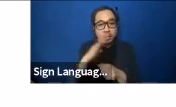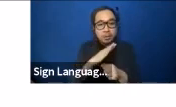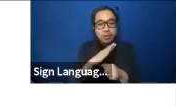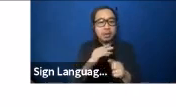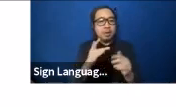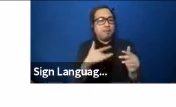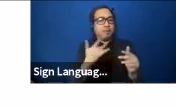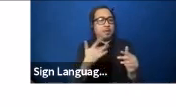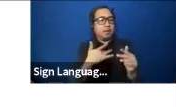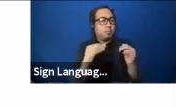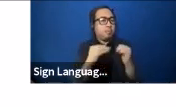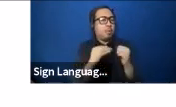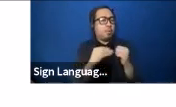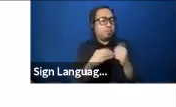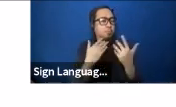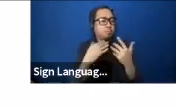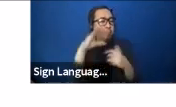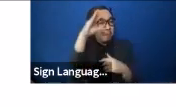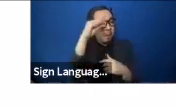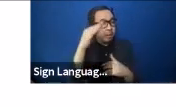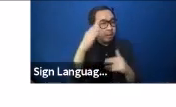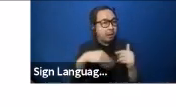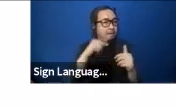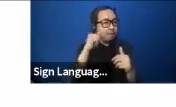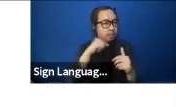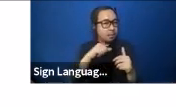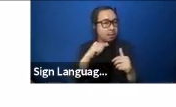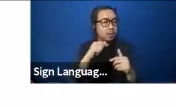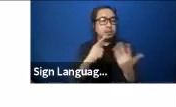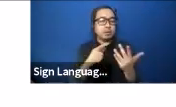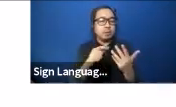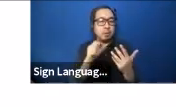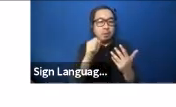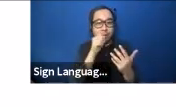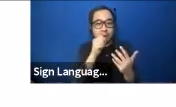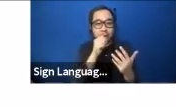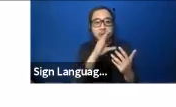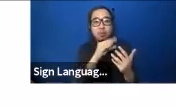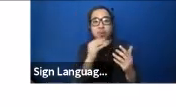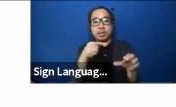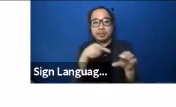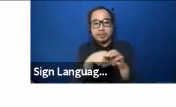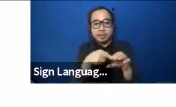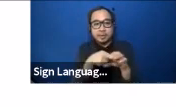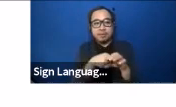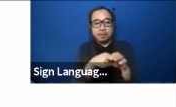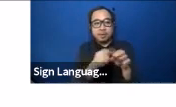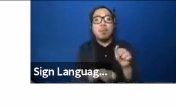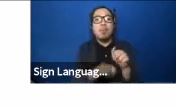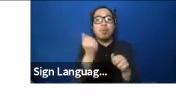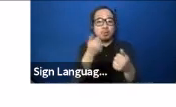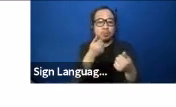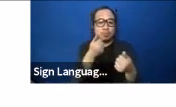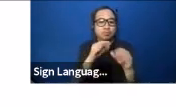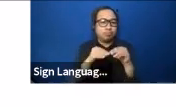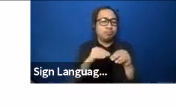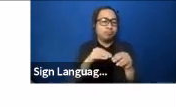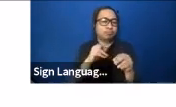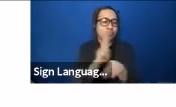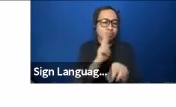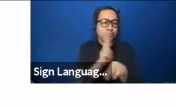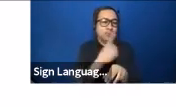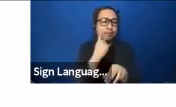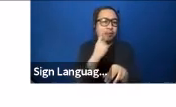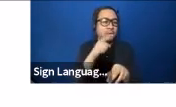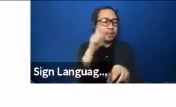than feminine. Oral and insertive anal sex was the most prevalent sexual behavior with transgender sex workers.